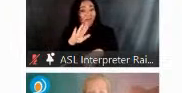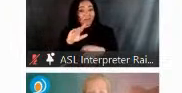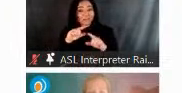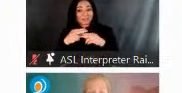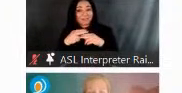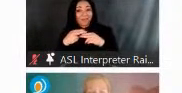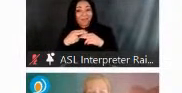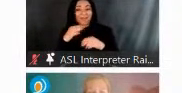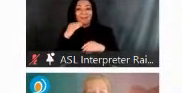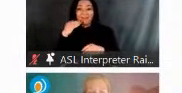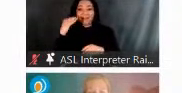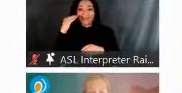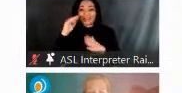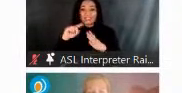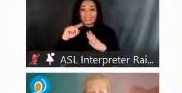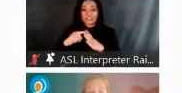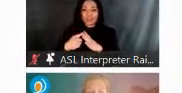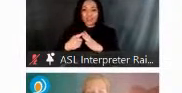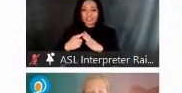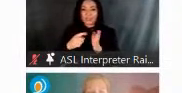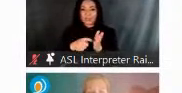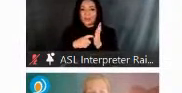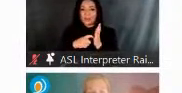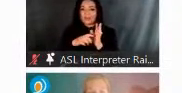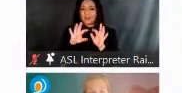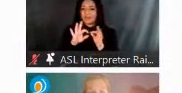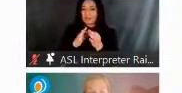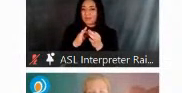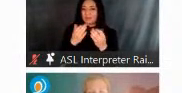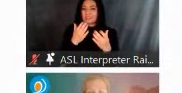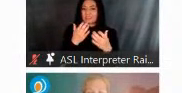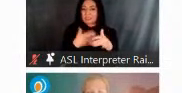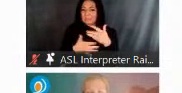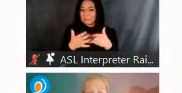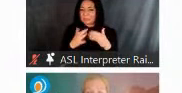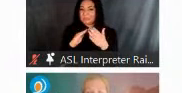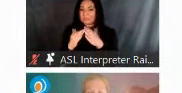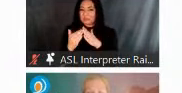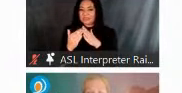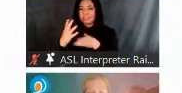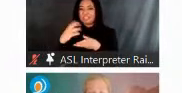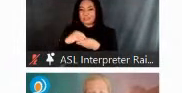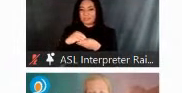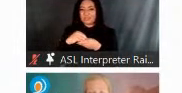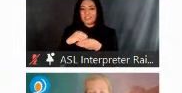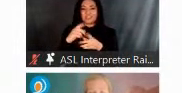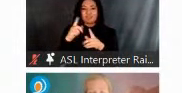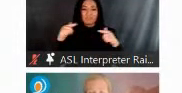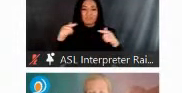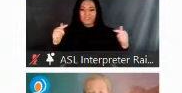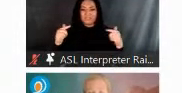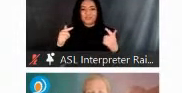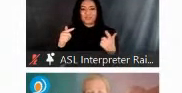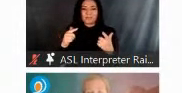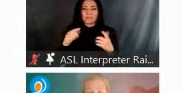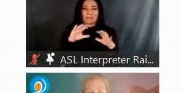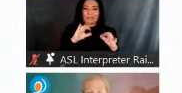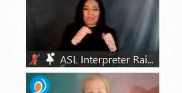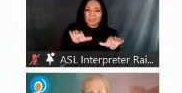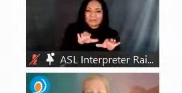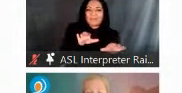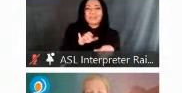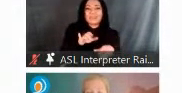Start's requirements for family and community engagement range from classroom activities, individual family partnership plans, so